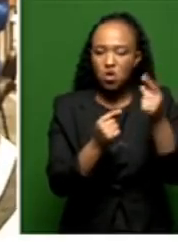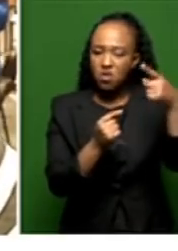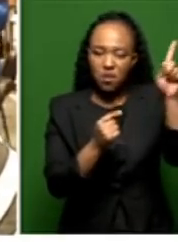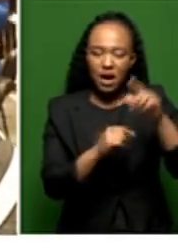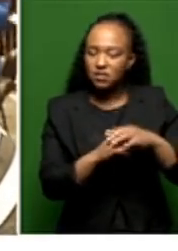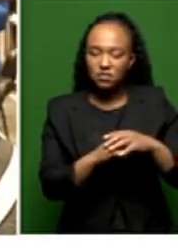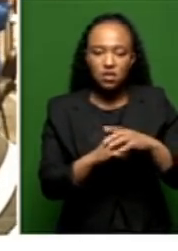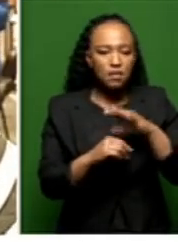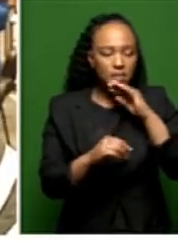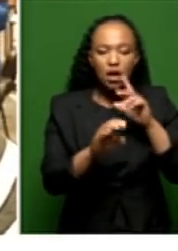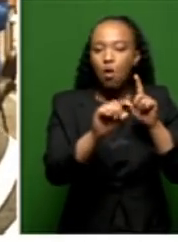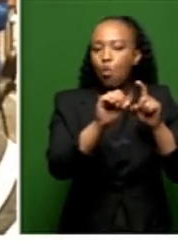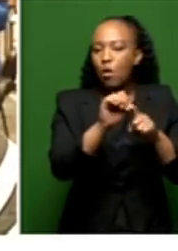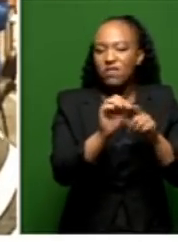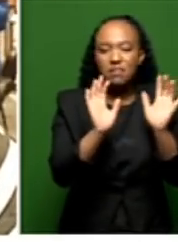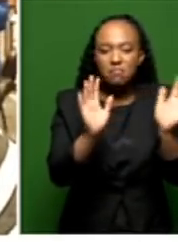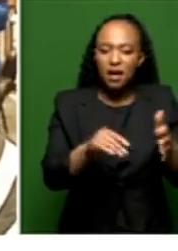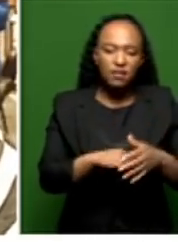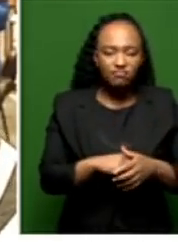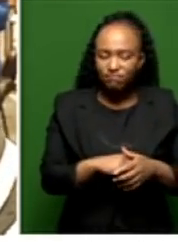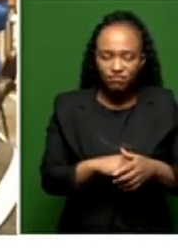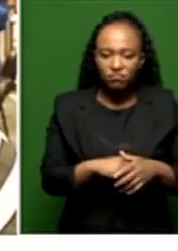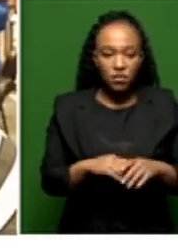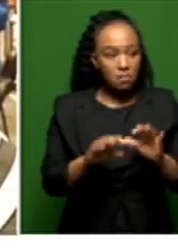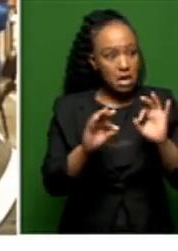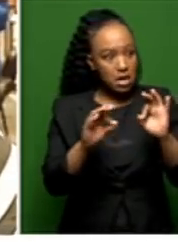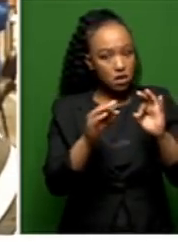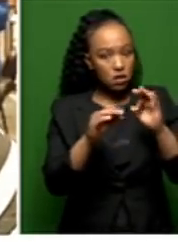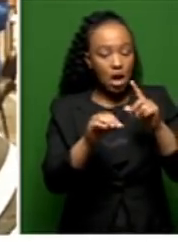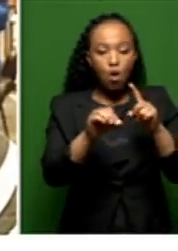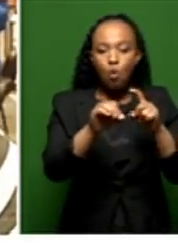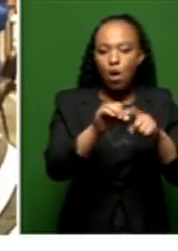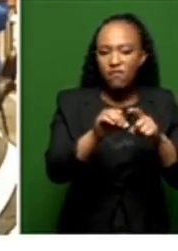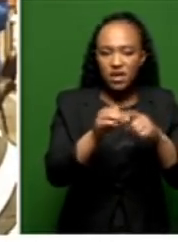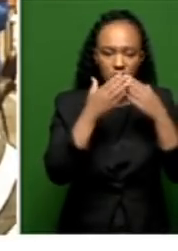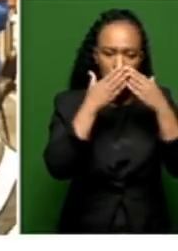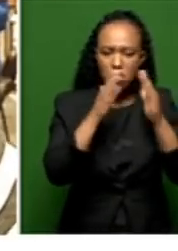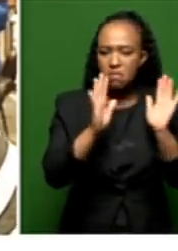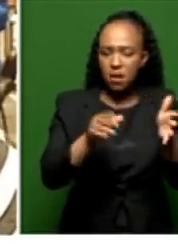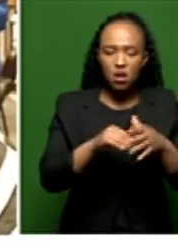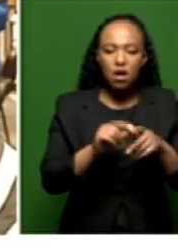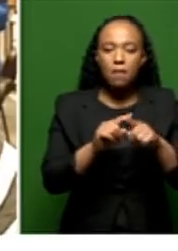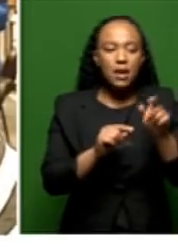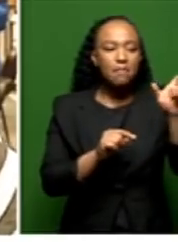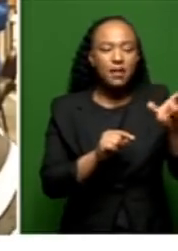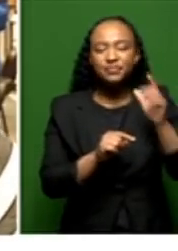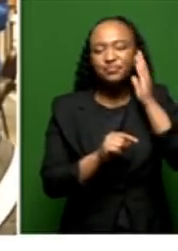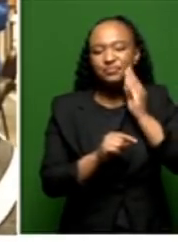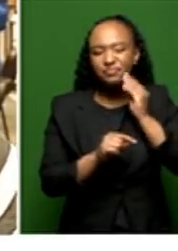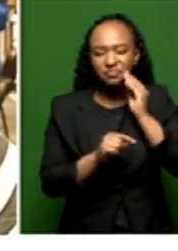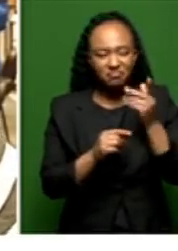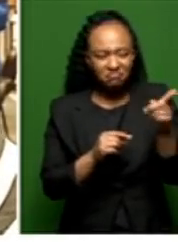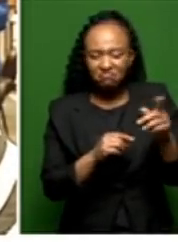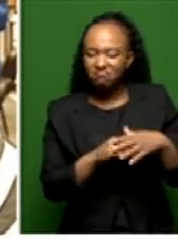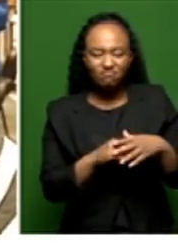about qualifications from a formal education perspective, but it's also like not choosing people with the right kind of experience,